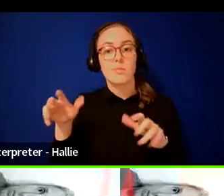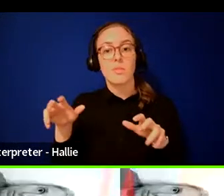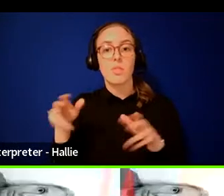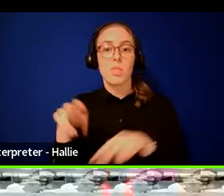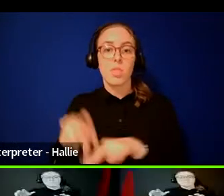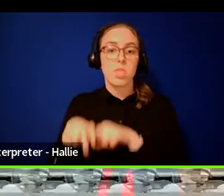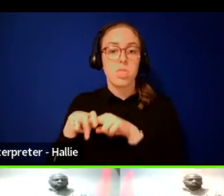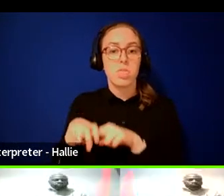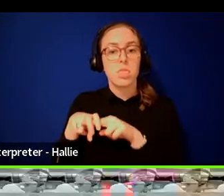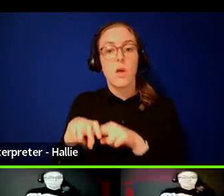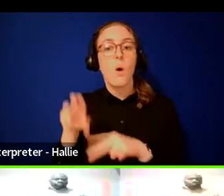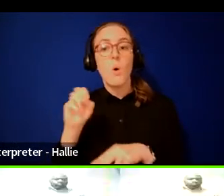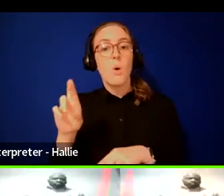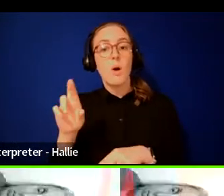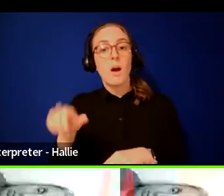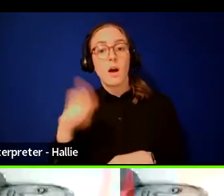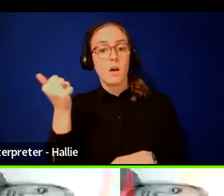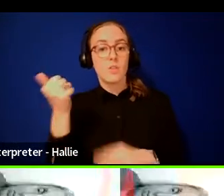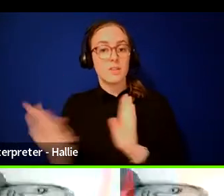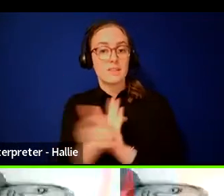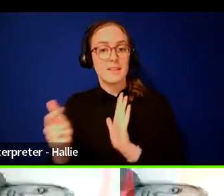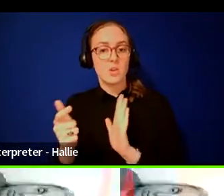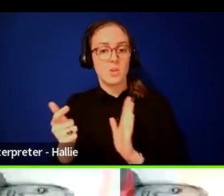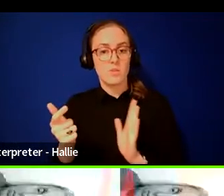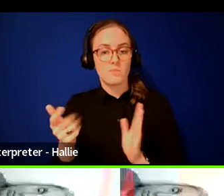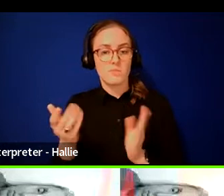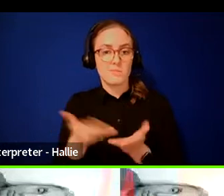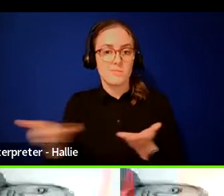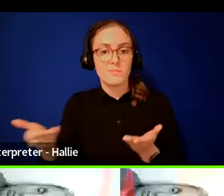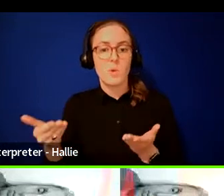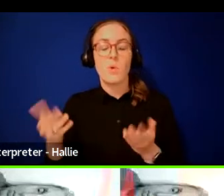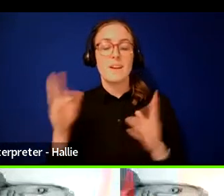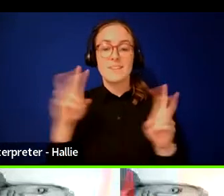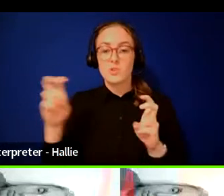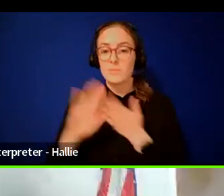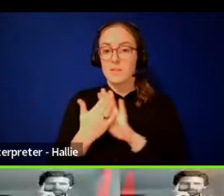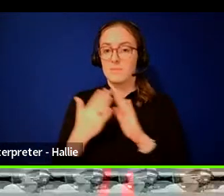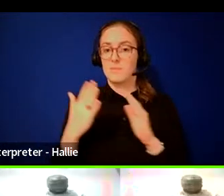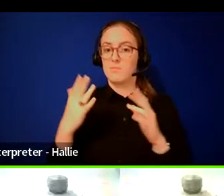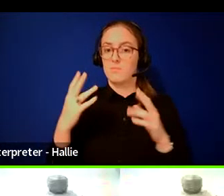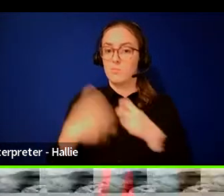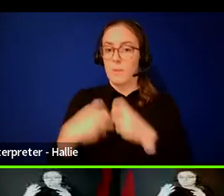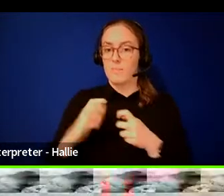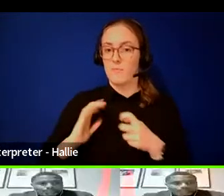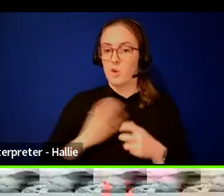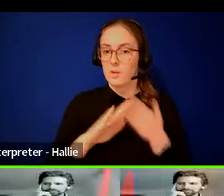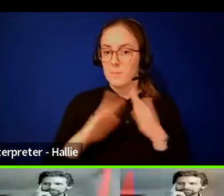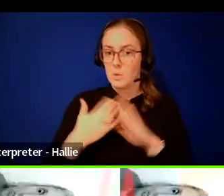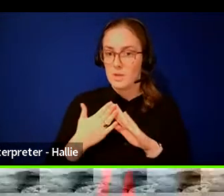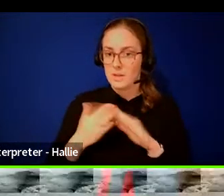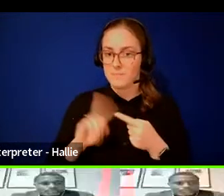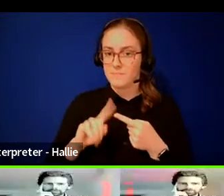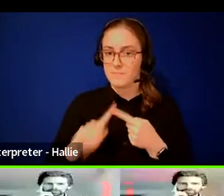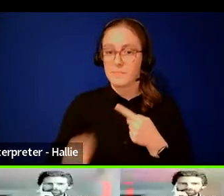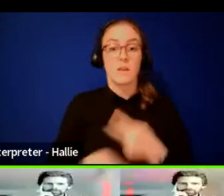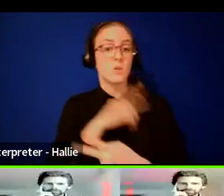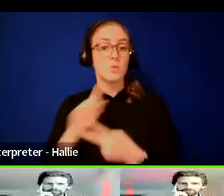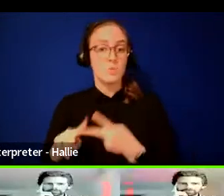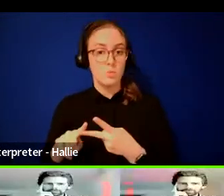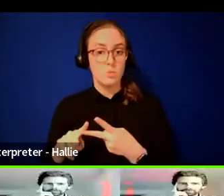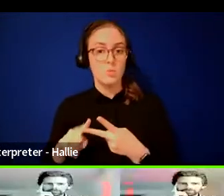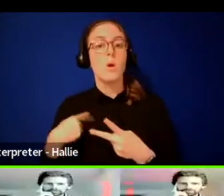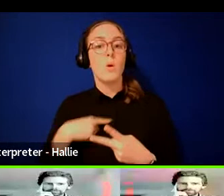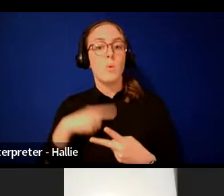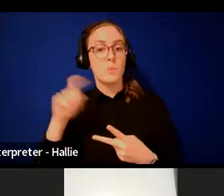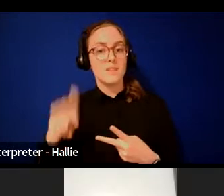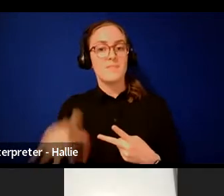illicit substance or issue that causes a problem for our community. And two, we need to find some